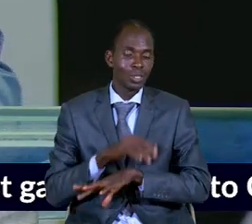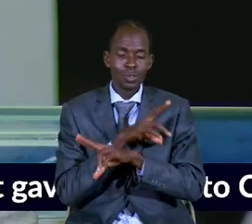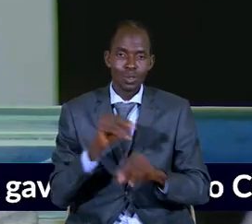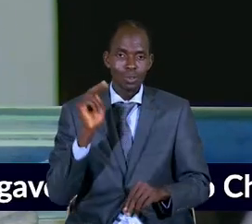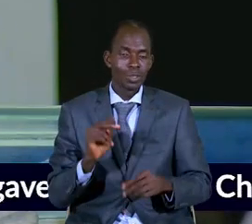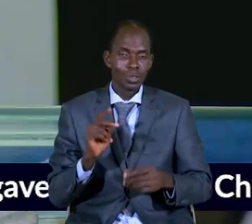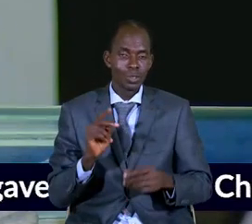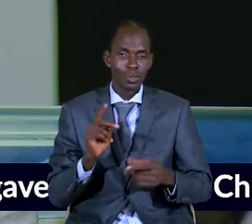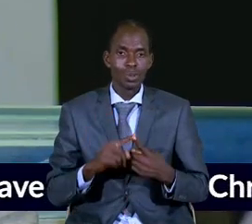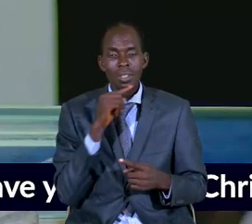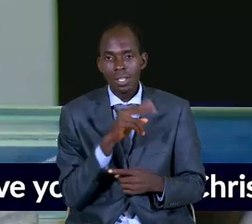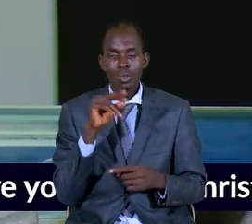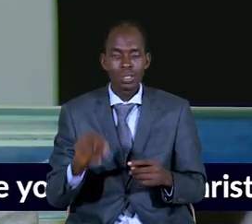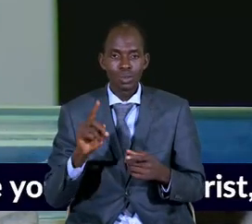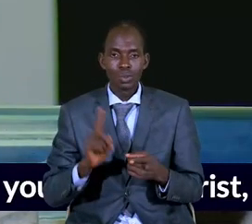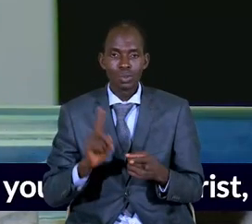of God.